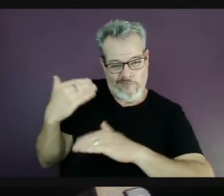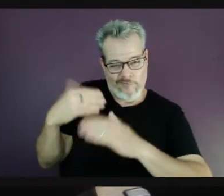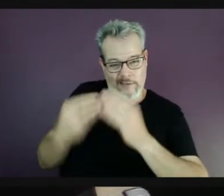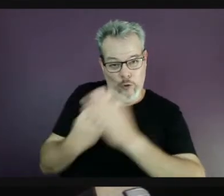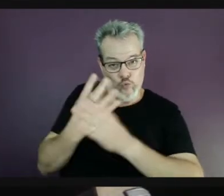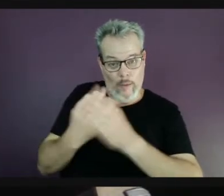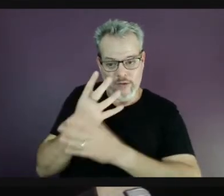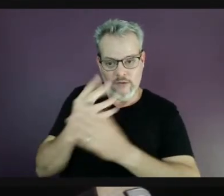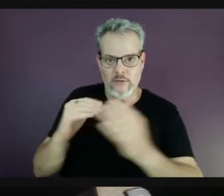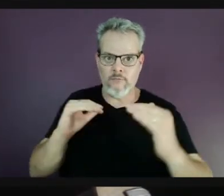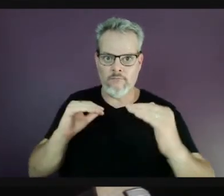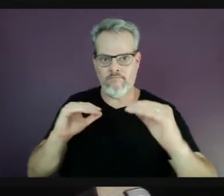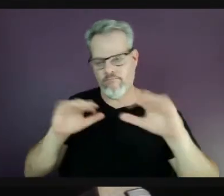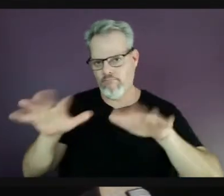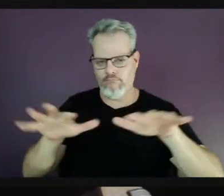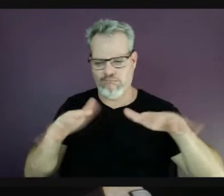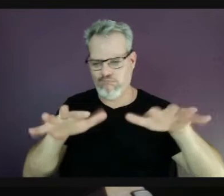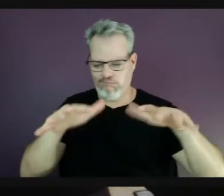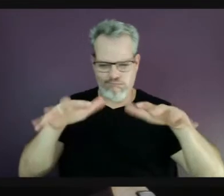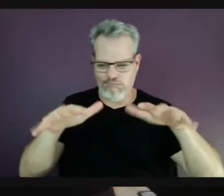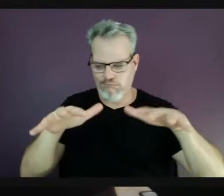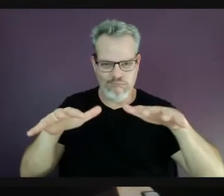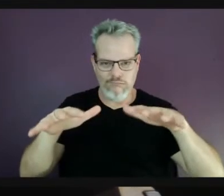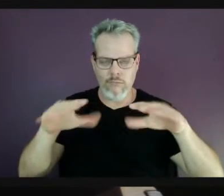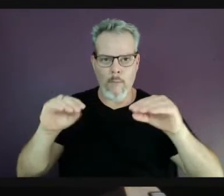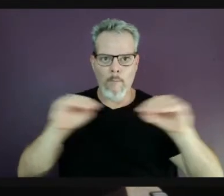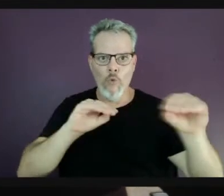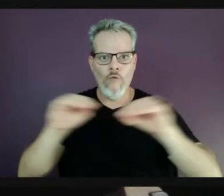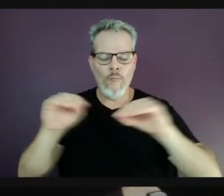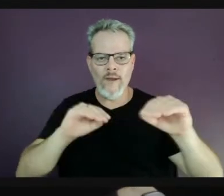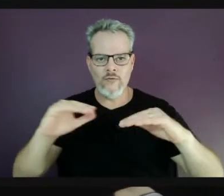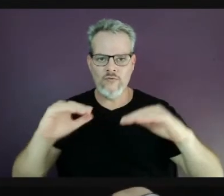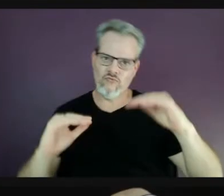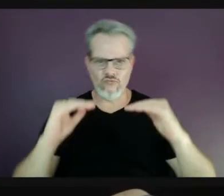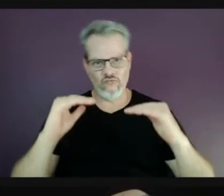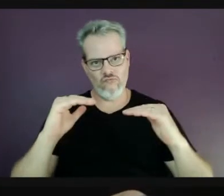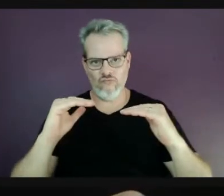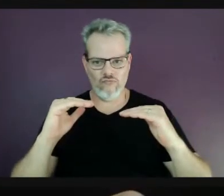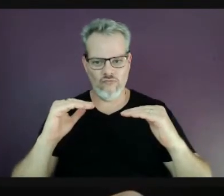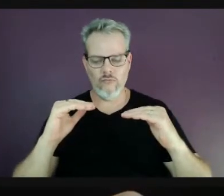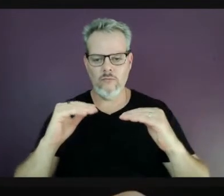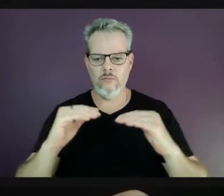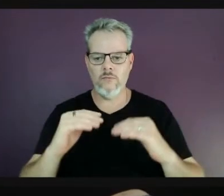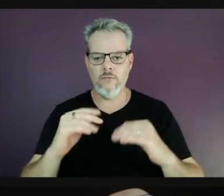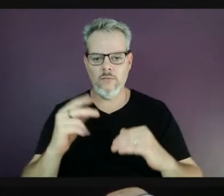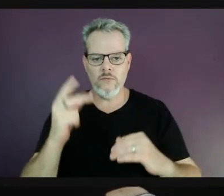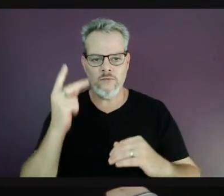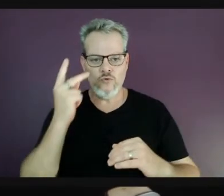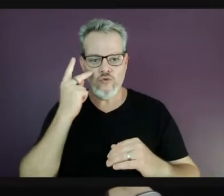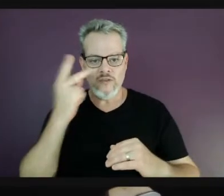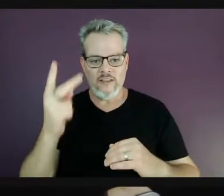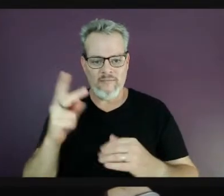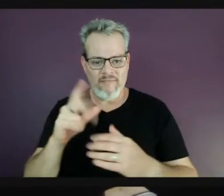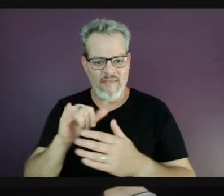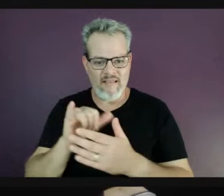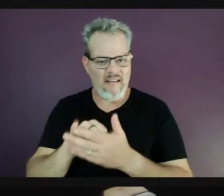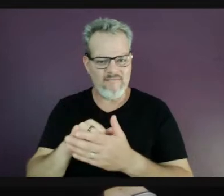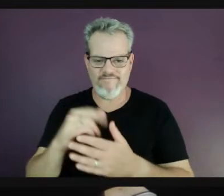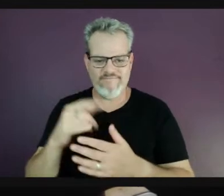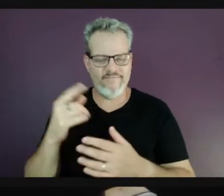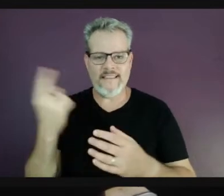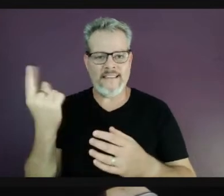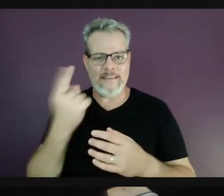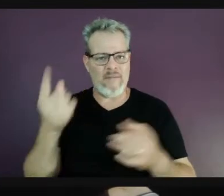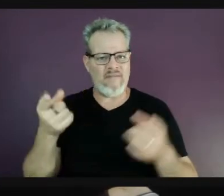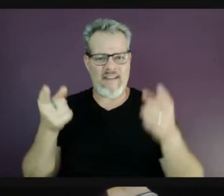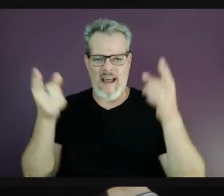moved substantially, not only here at crater rim, but also at Byron's Ledge. So there's certainly something that happened to do with the last